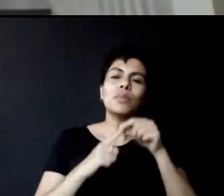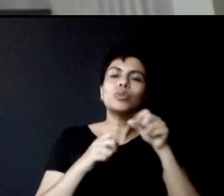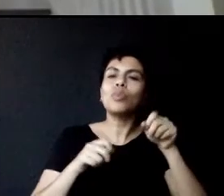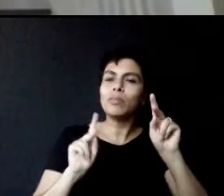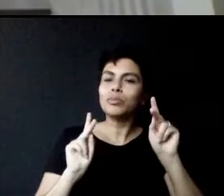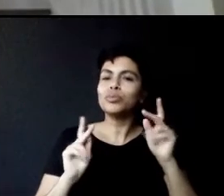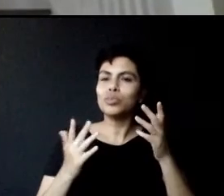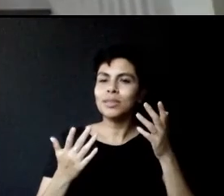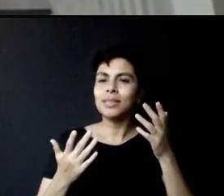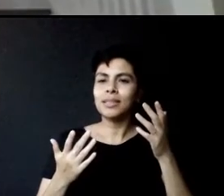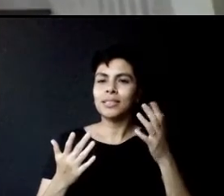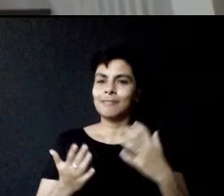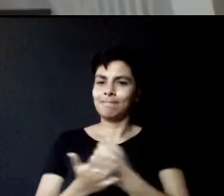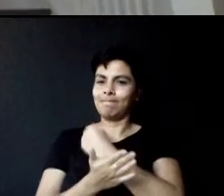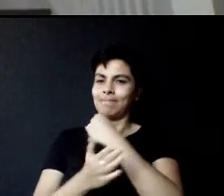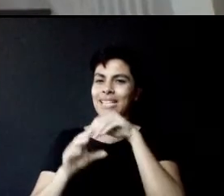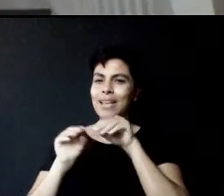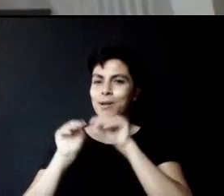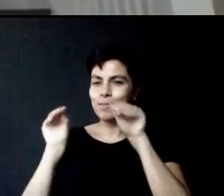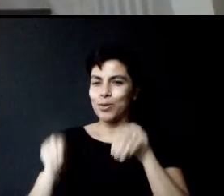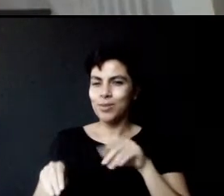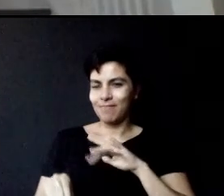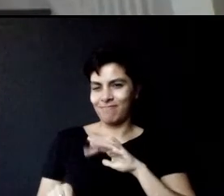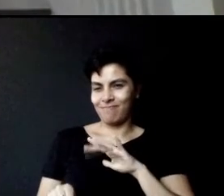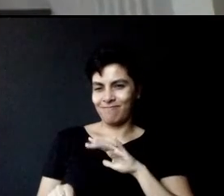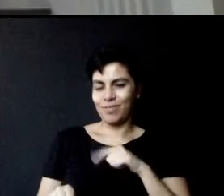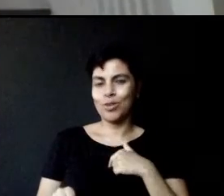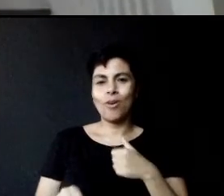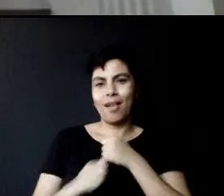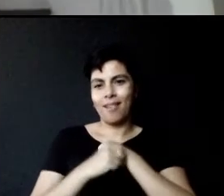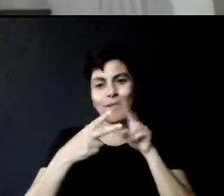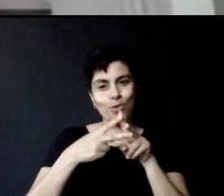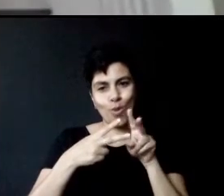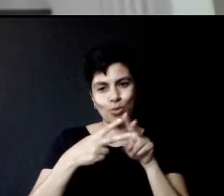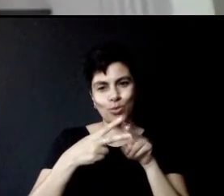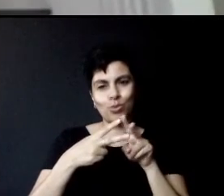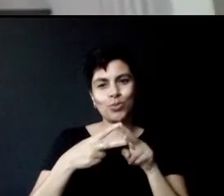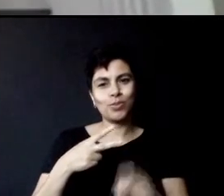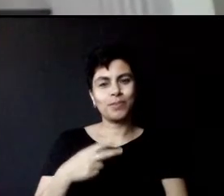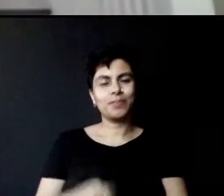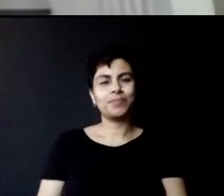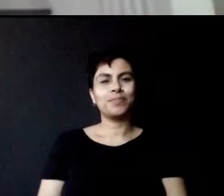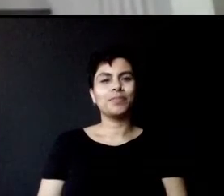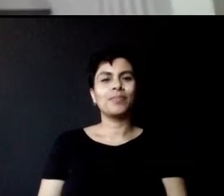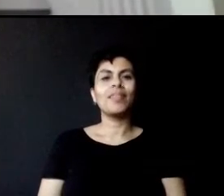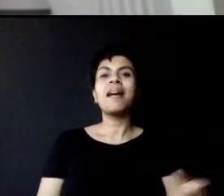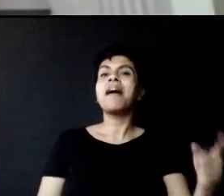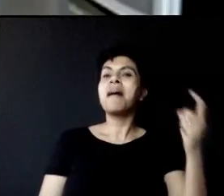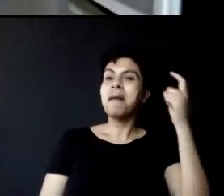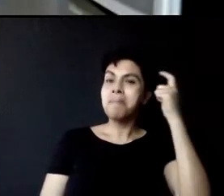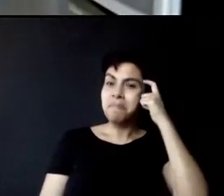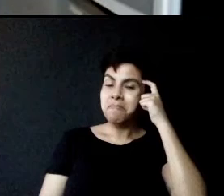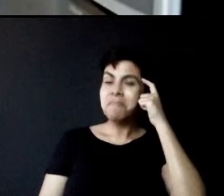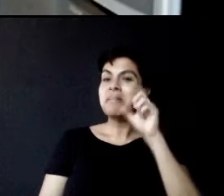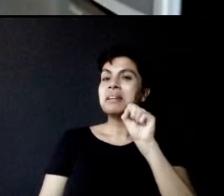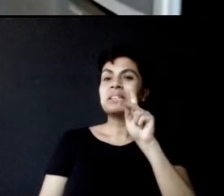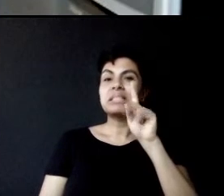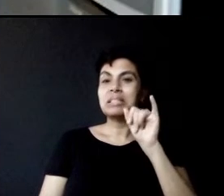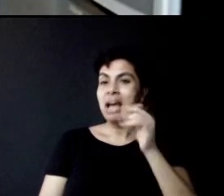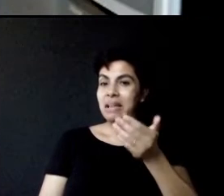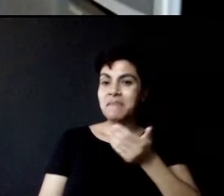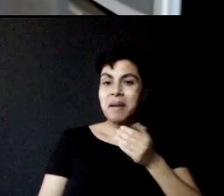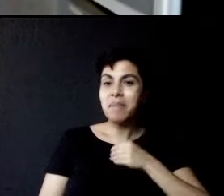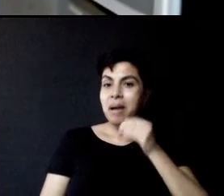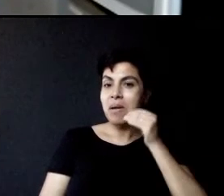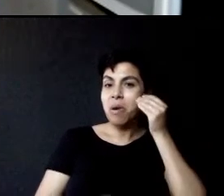special opportunity to do it in a museum. So I love those two activities. Yeah, so mental note, don't invite